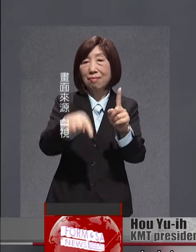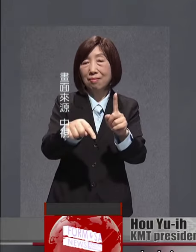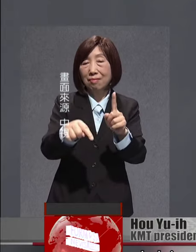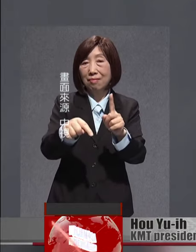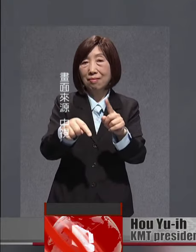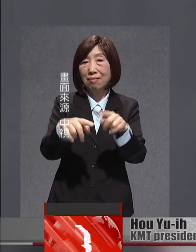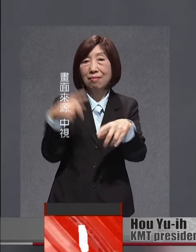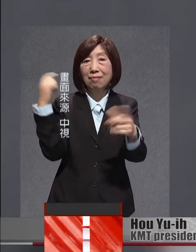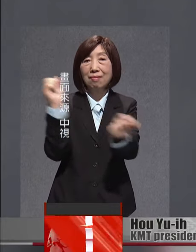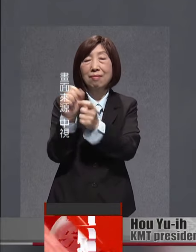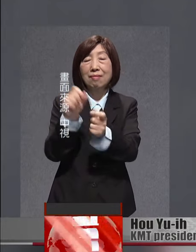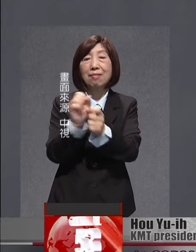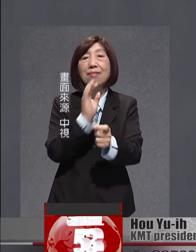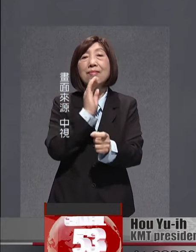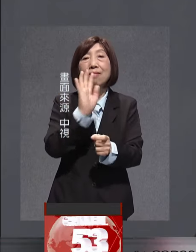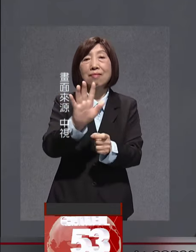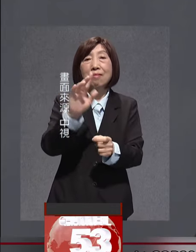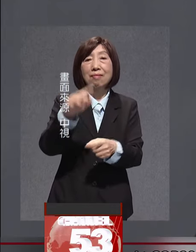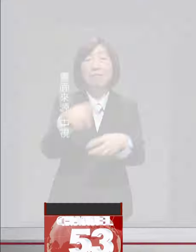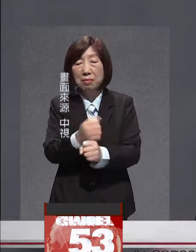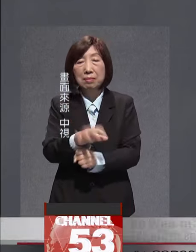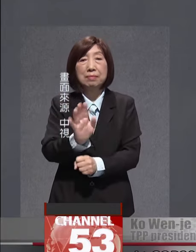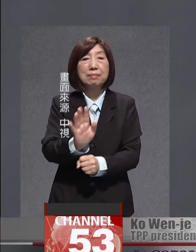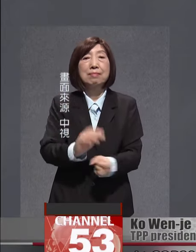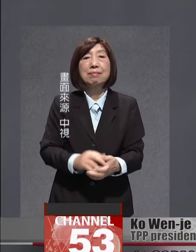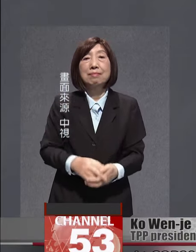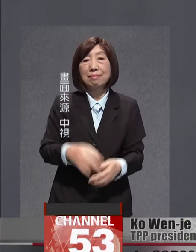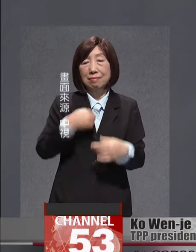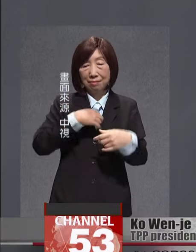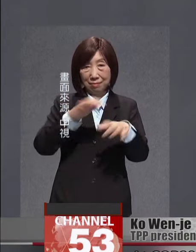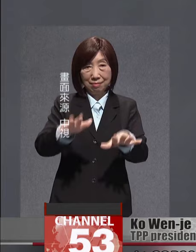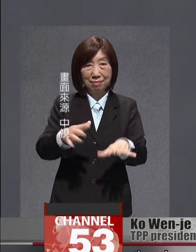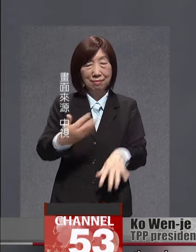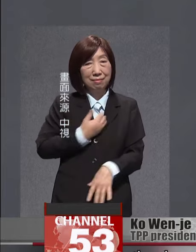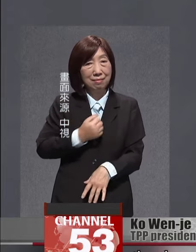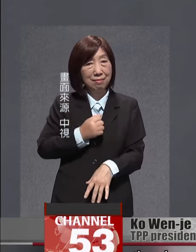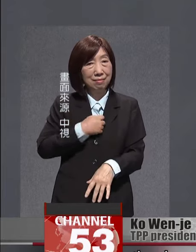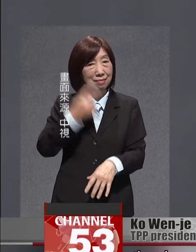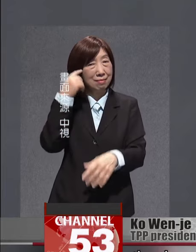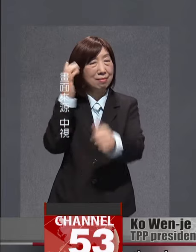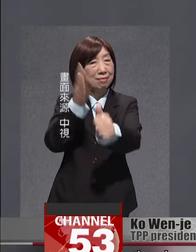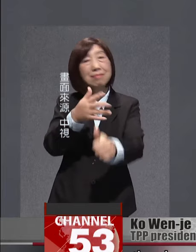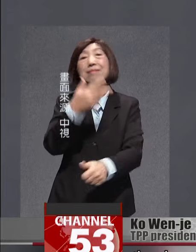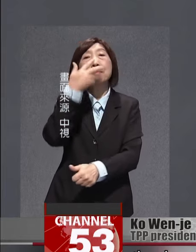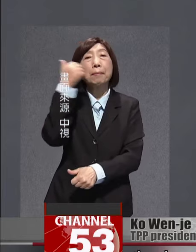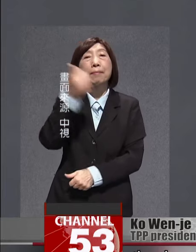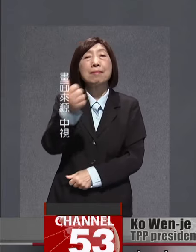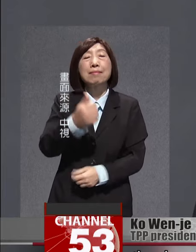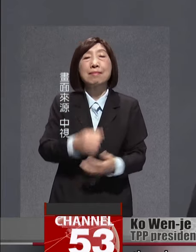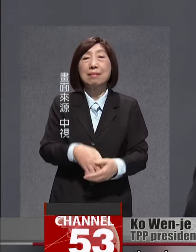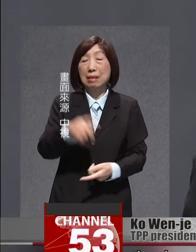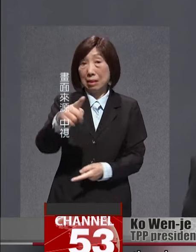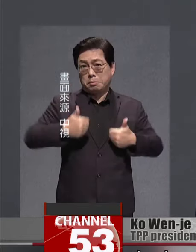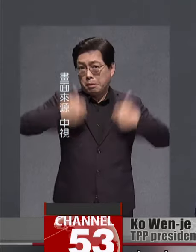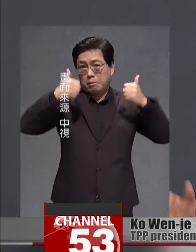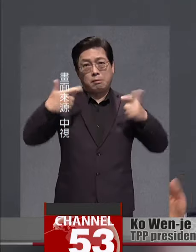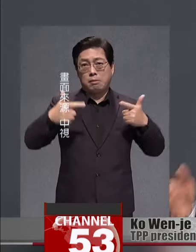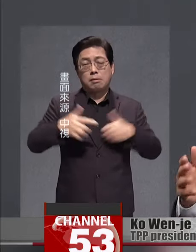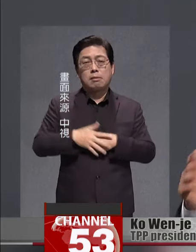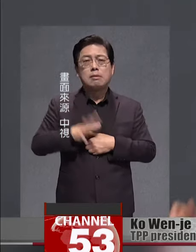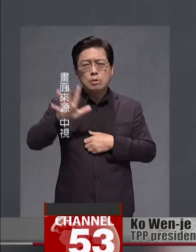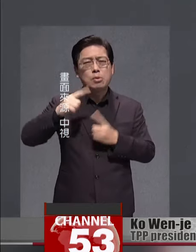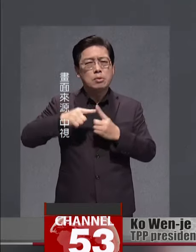2050. COP28. At COP28, 22 countries stated that they hope to triple their nuclear power by